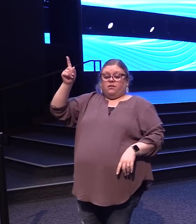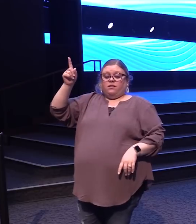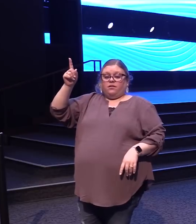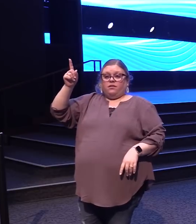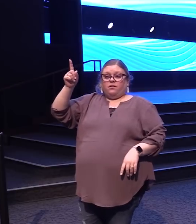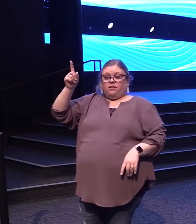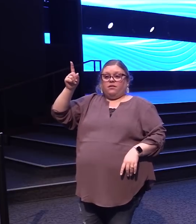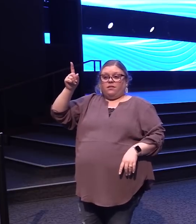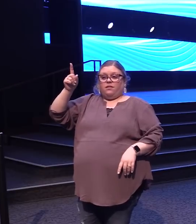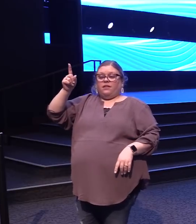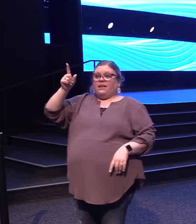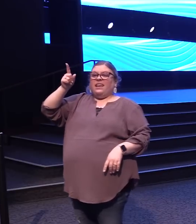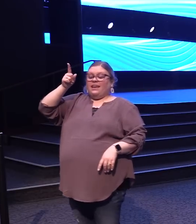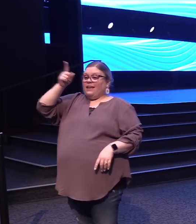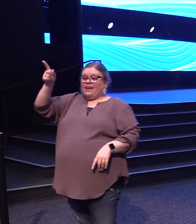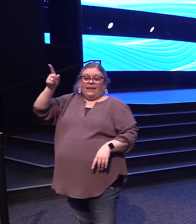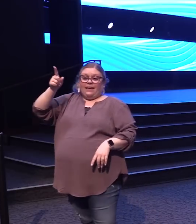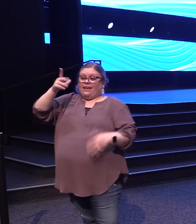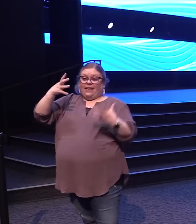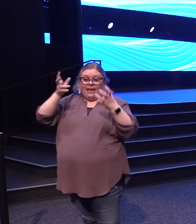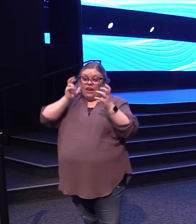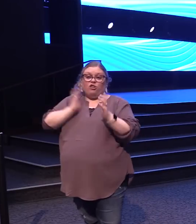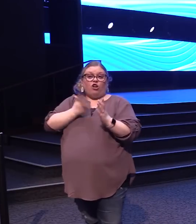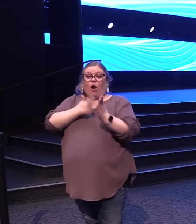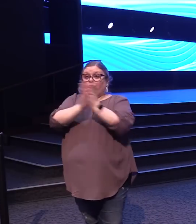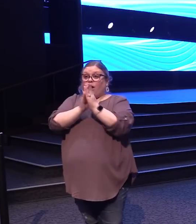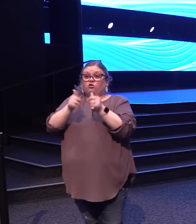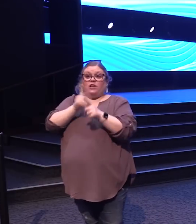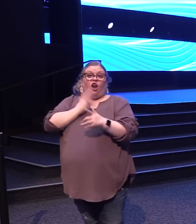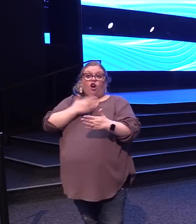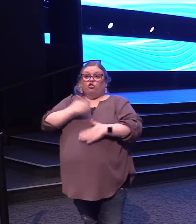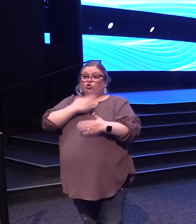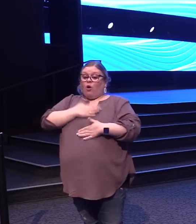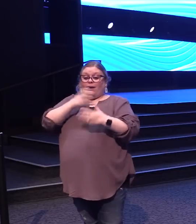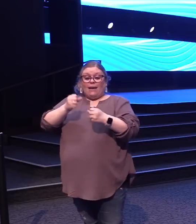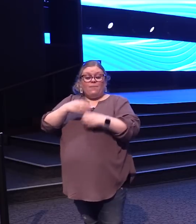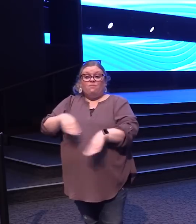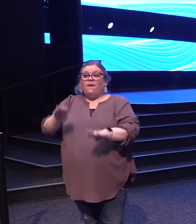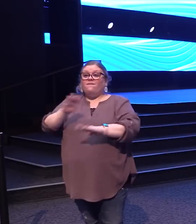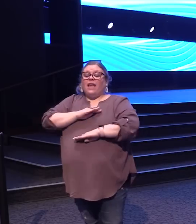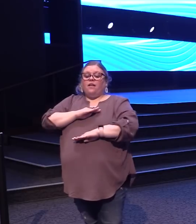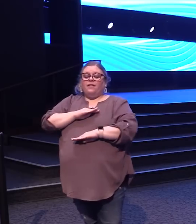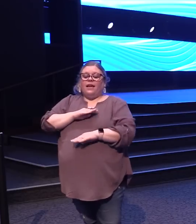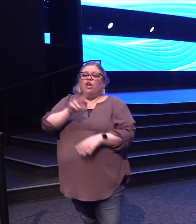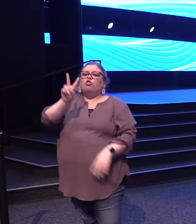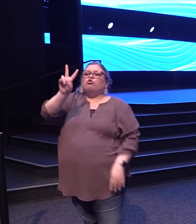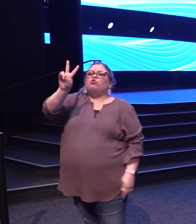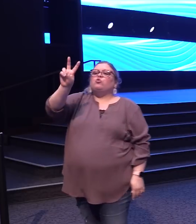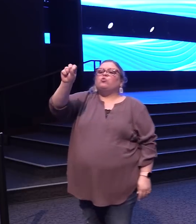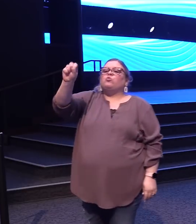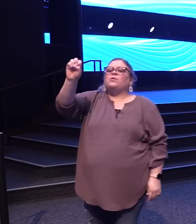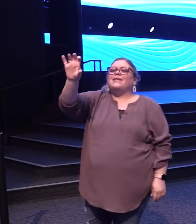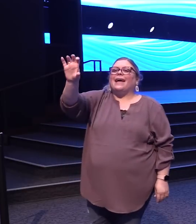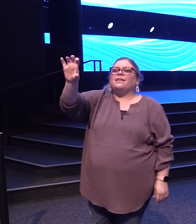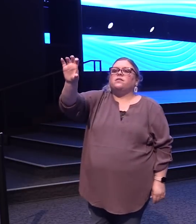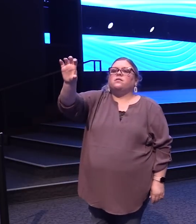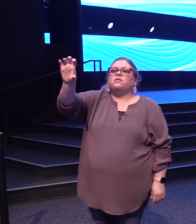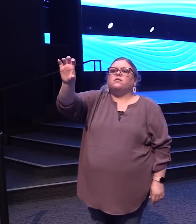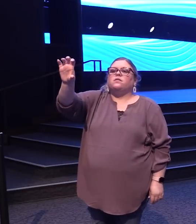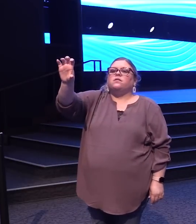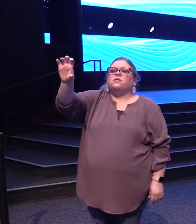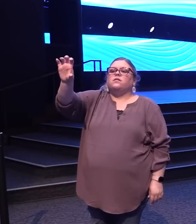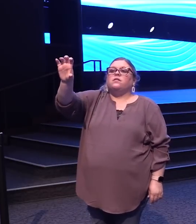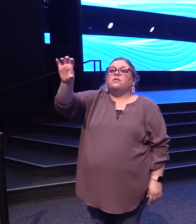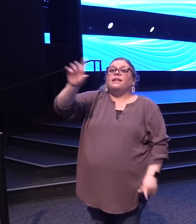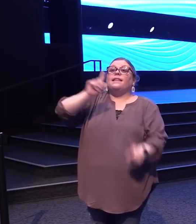That hears and answers our prayers so that our joy may be fulfilled? It took 2 seconds,